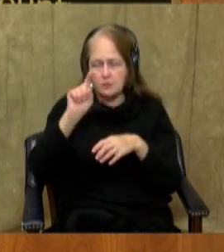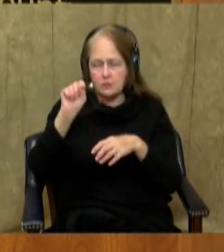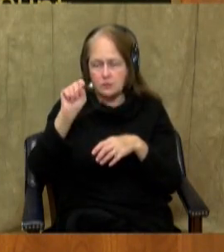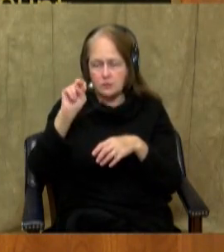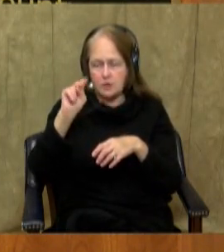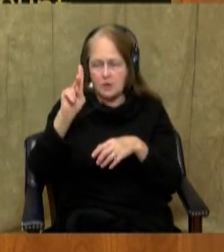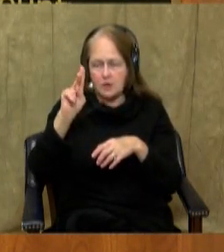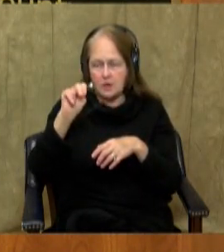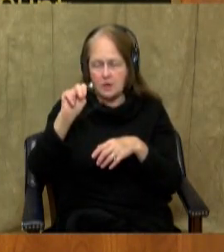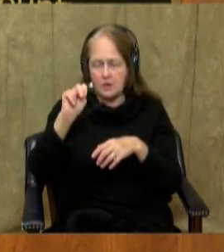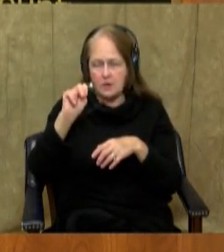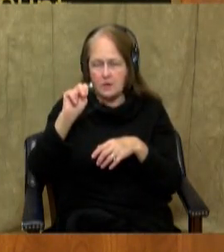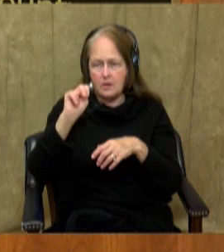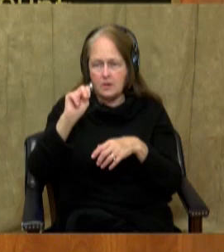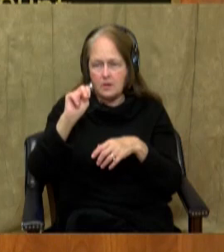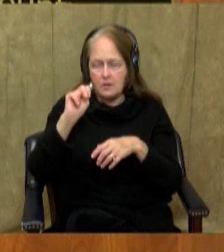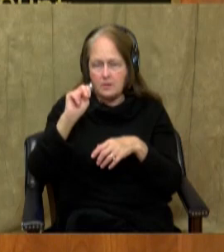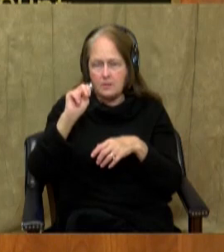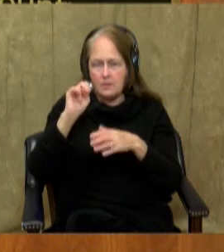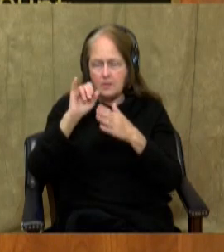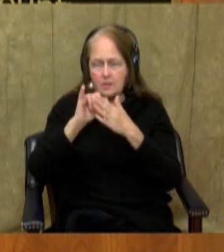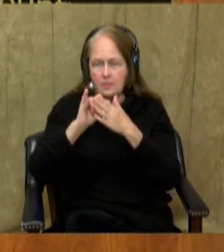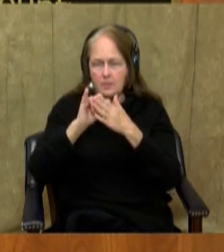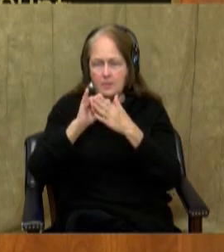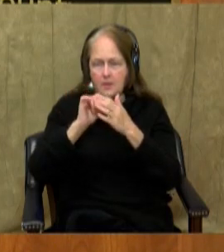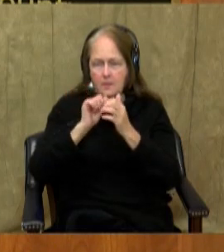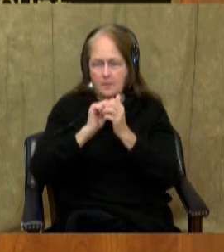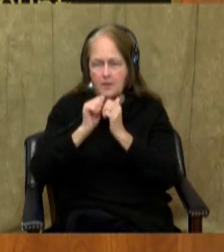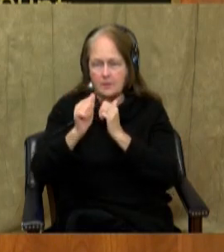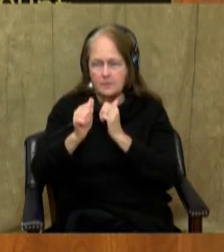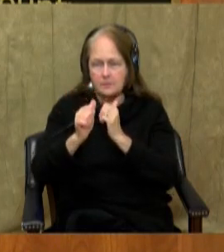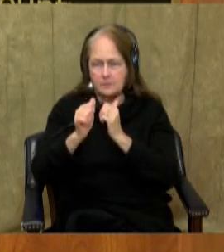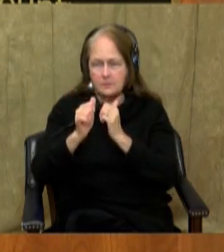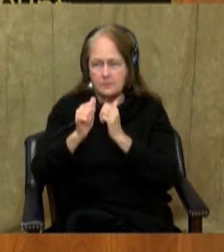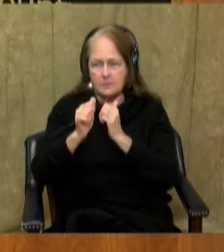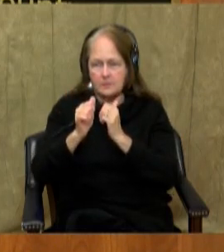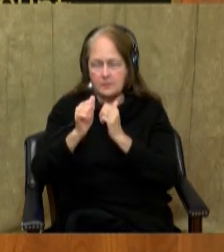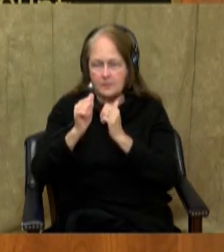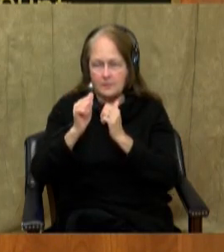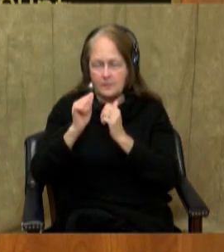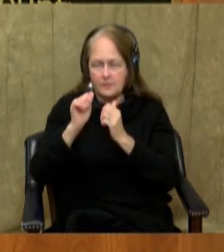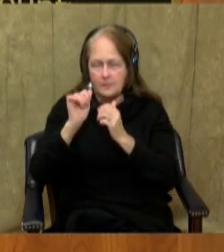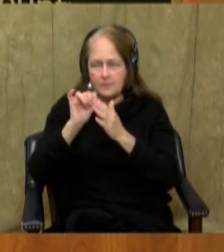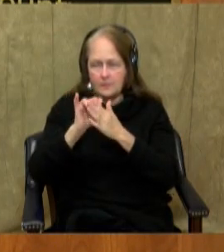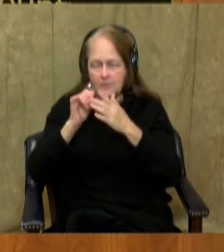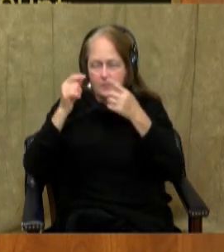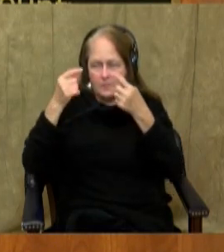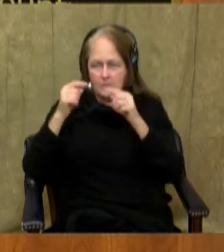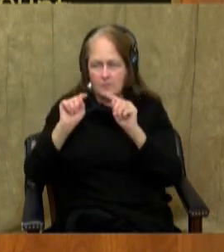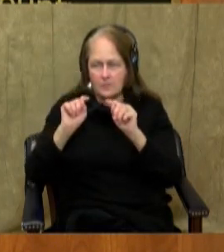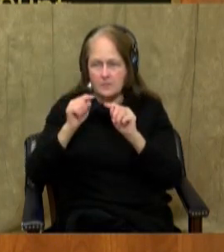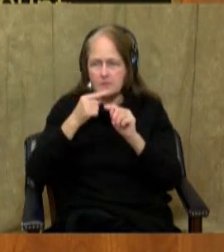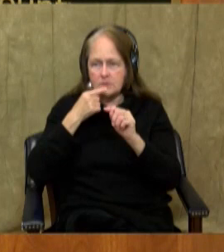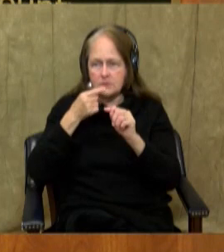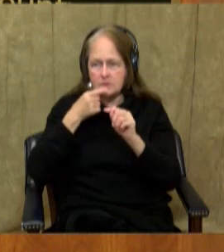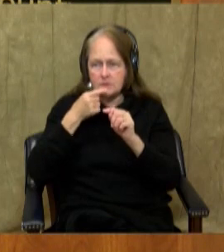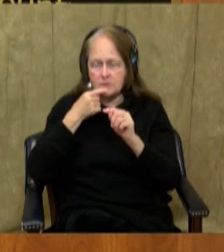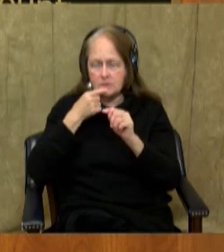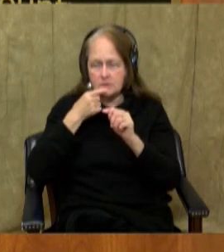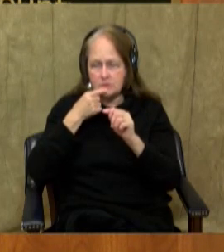Gulf Resolution came into place. And Congress went ahead and passed it. And that particular resolution basically said